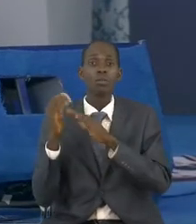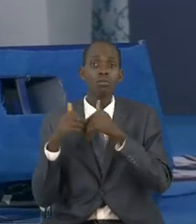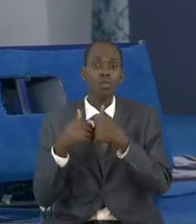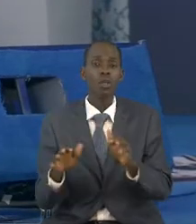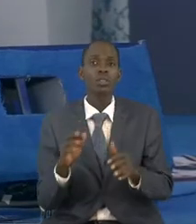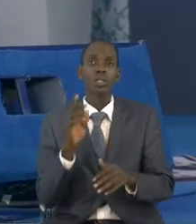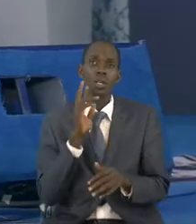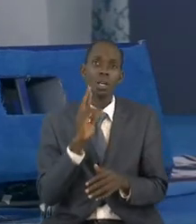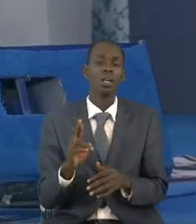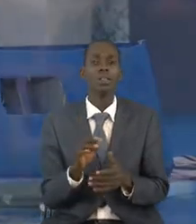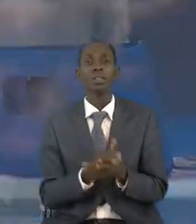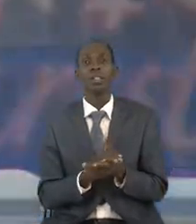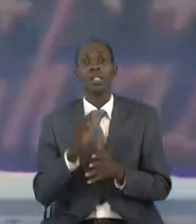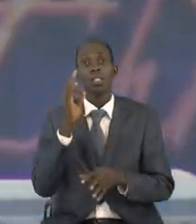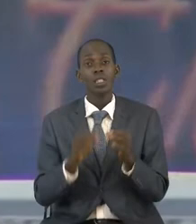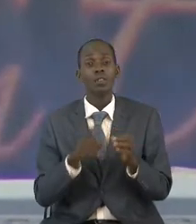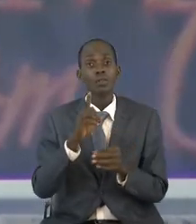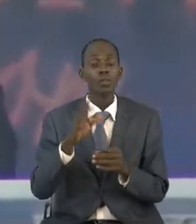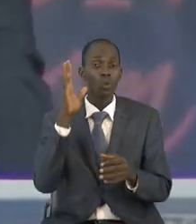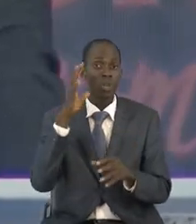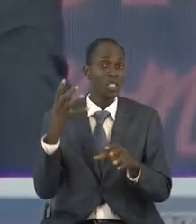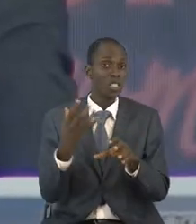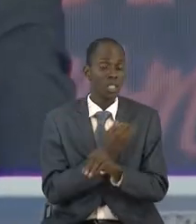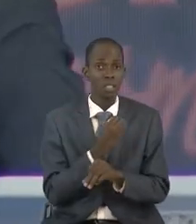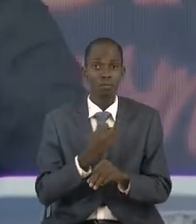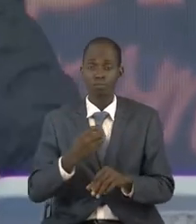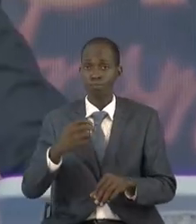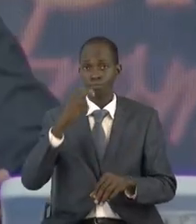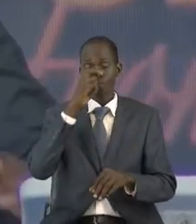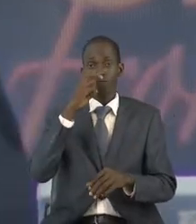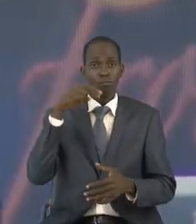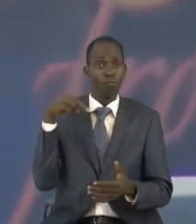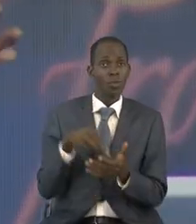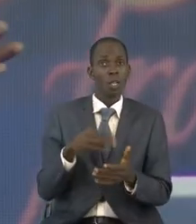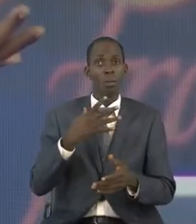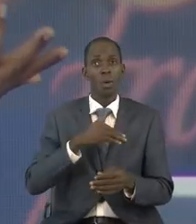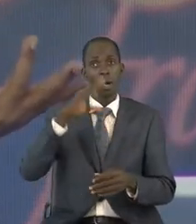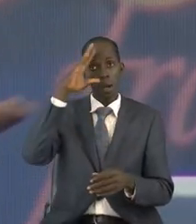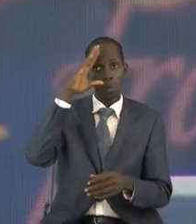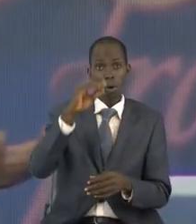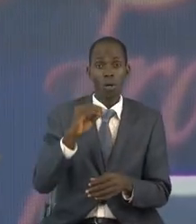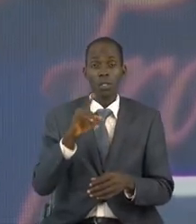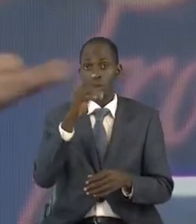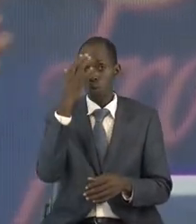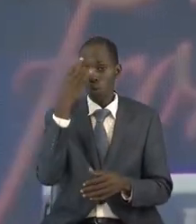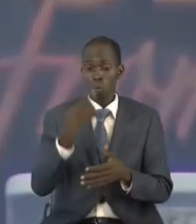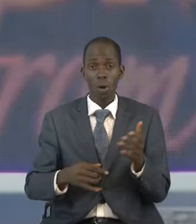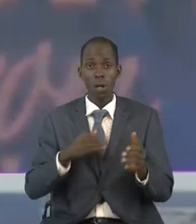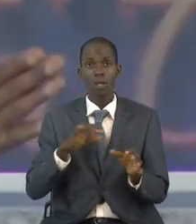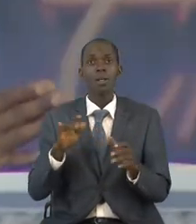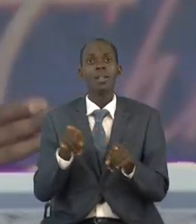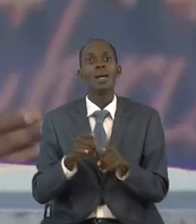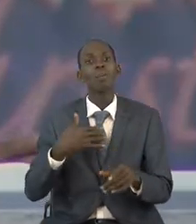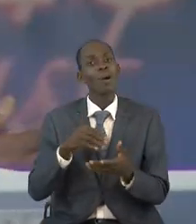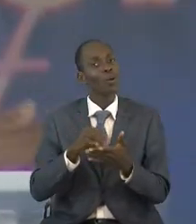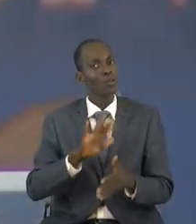you take your stand and you say, boy, you know where I stand. Like my own children, I'm talking to you personally. They